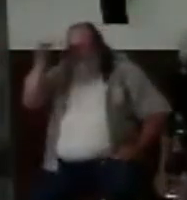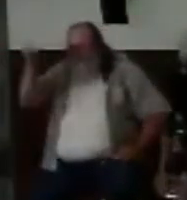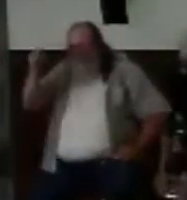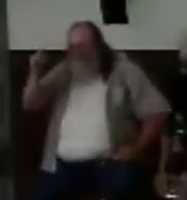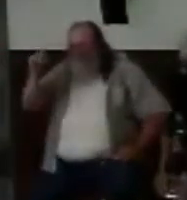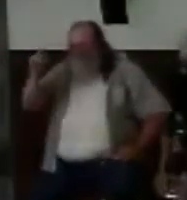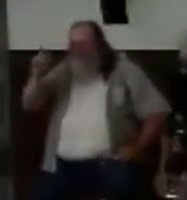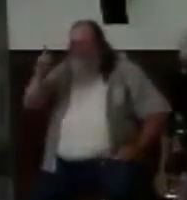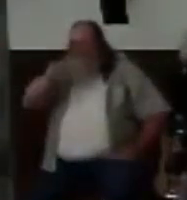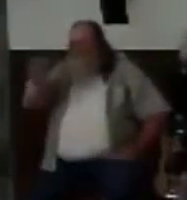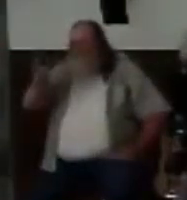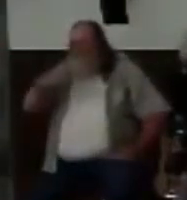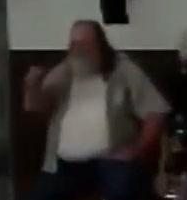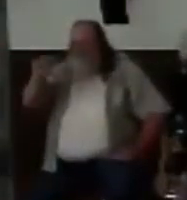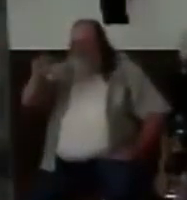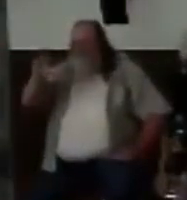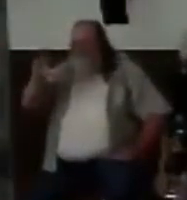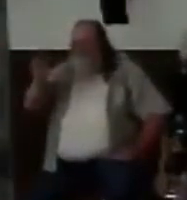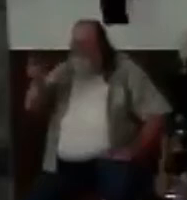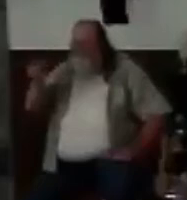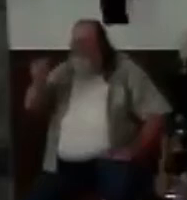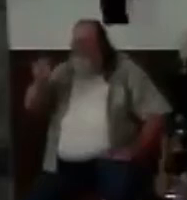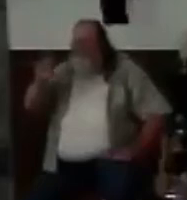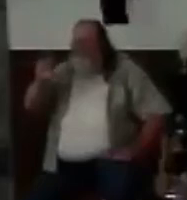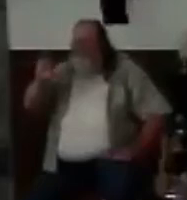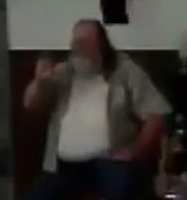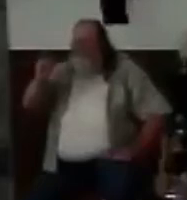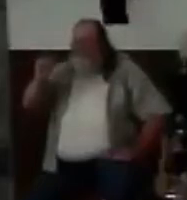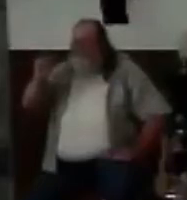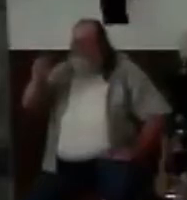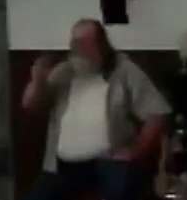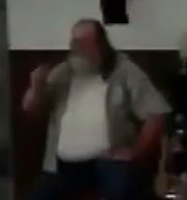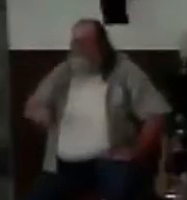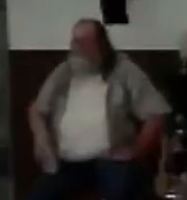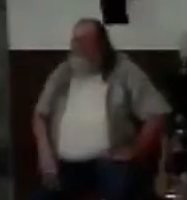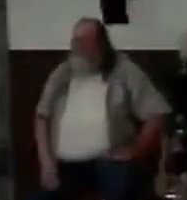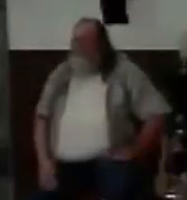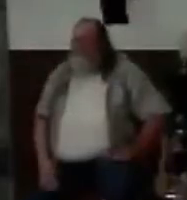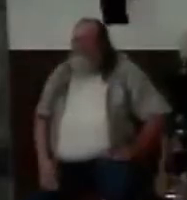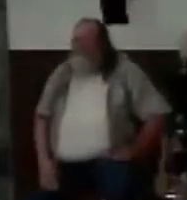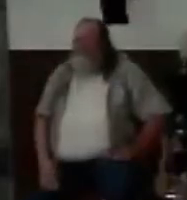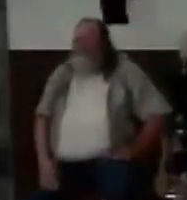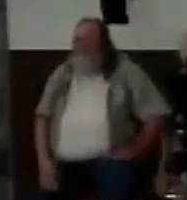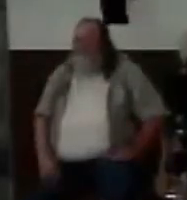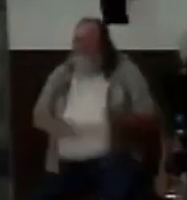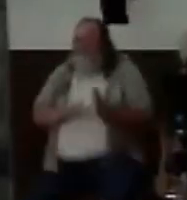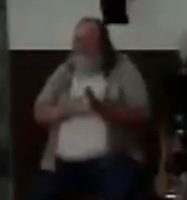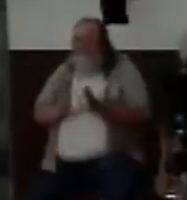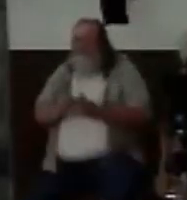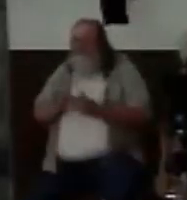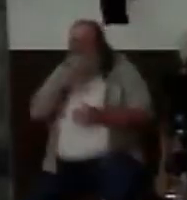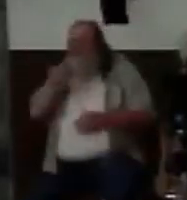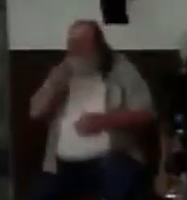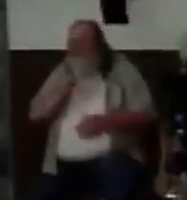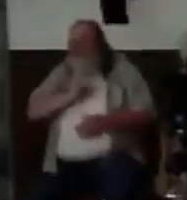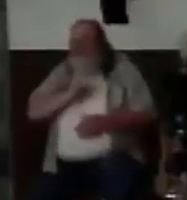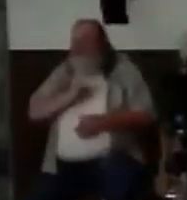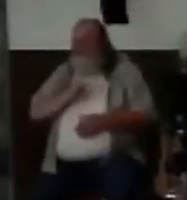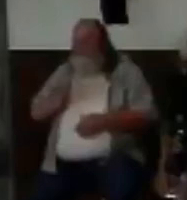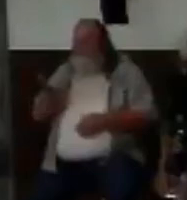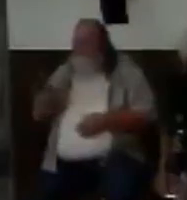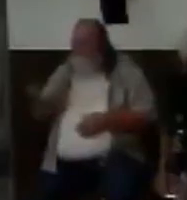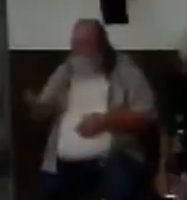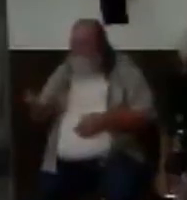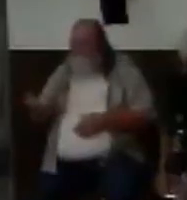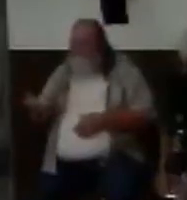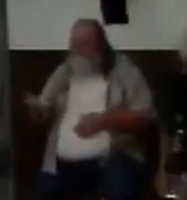That's a prophecy that has not yet been fulfilled, right? Jesus says he came to accomplish the